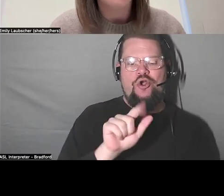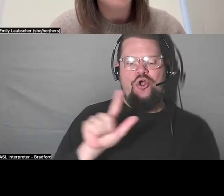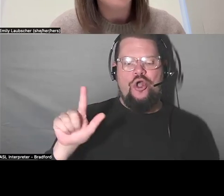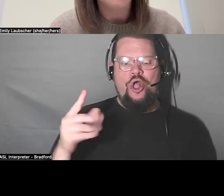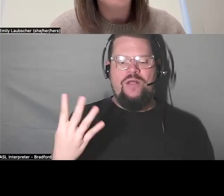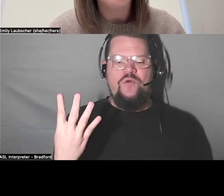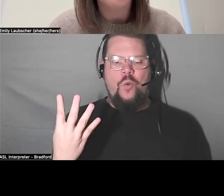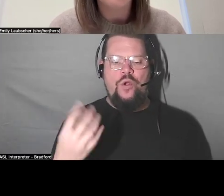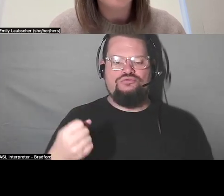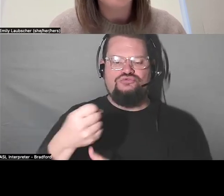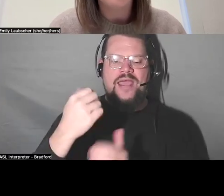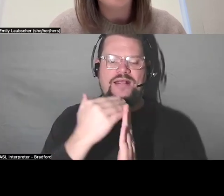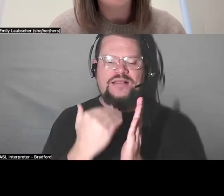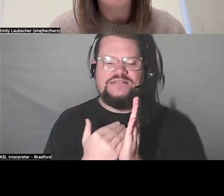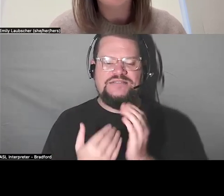the ranked lists.